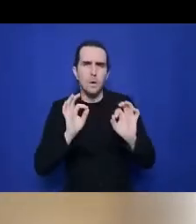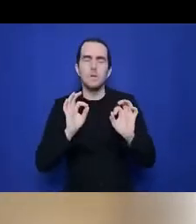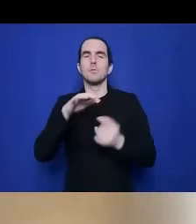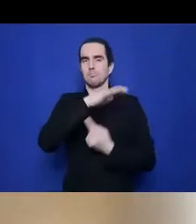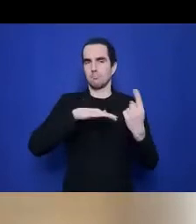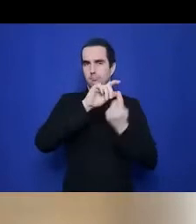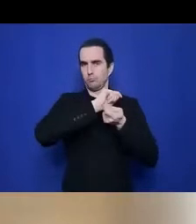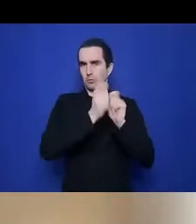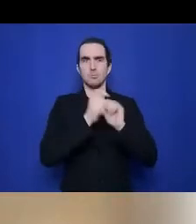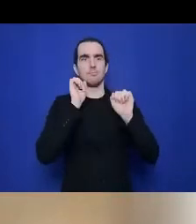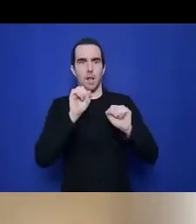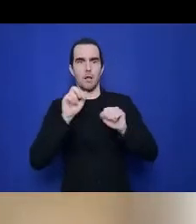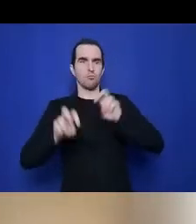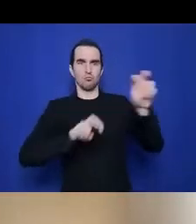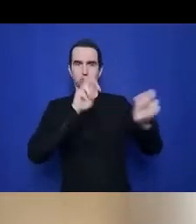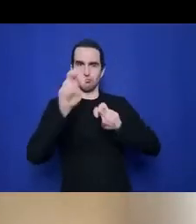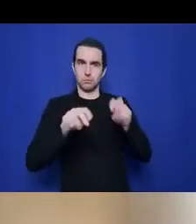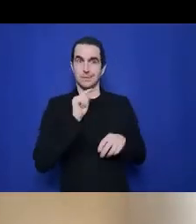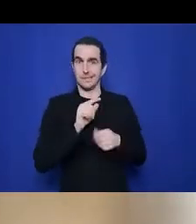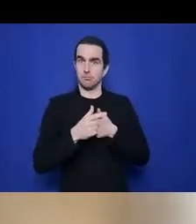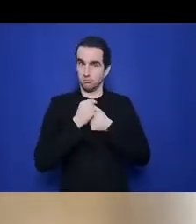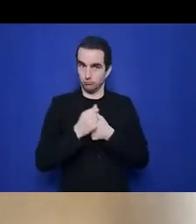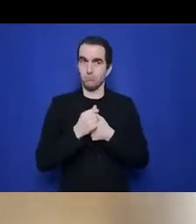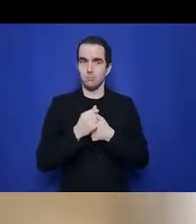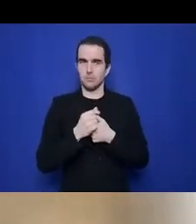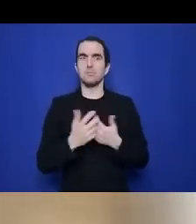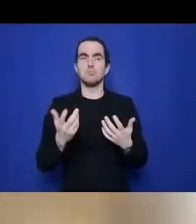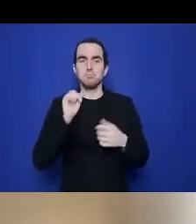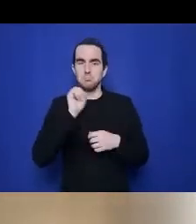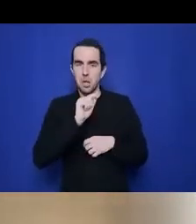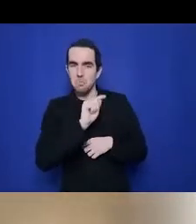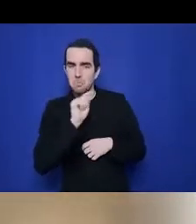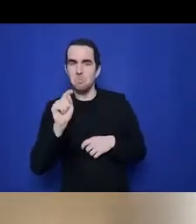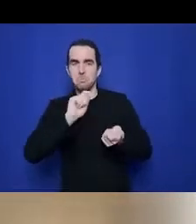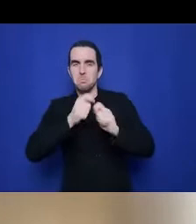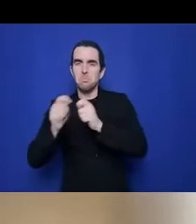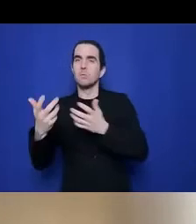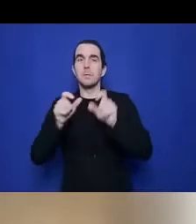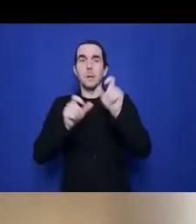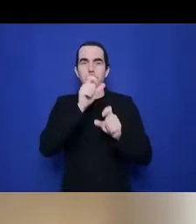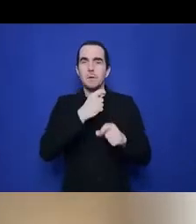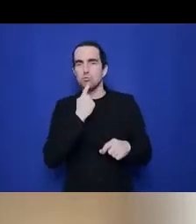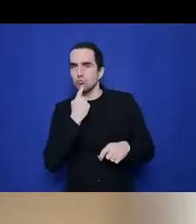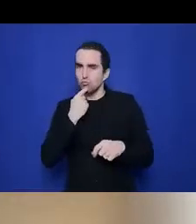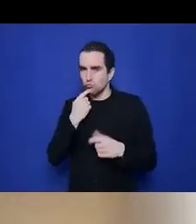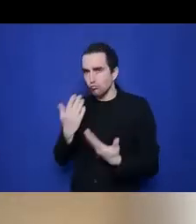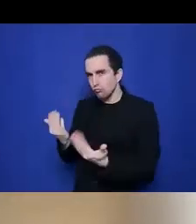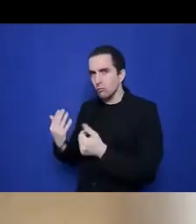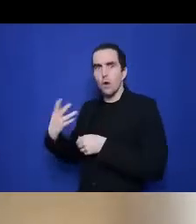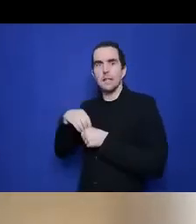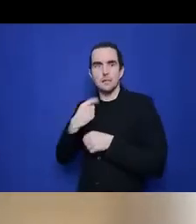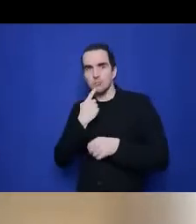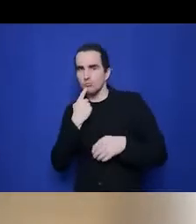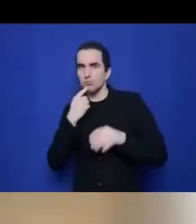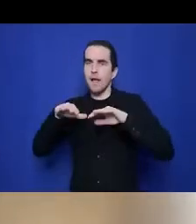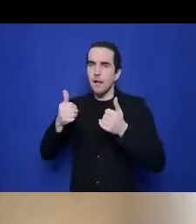for safe and healthy recreation. Service changes. Organizations should ask themselves what services